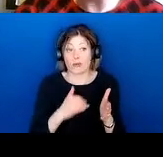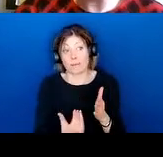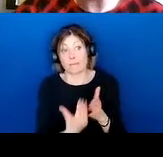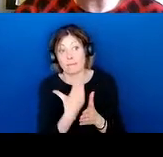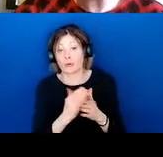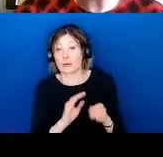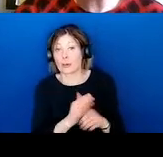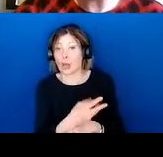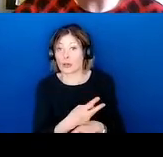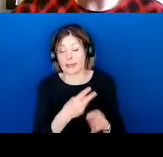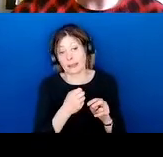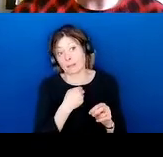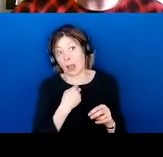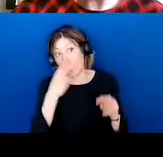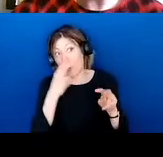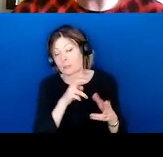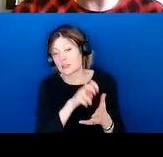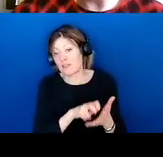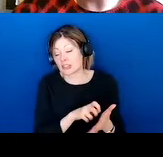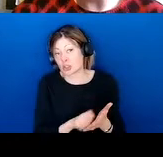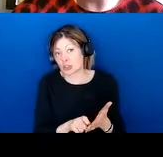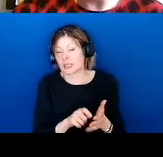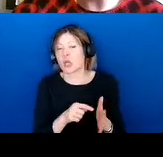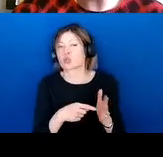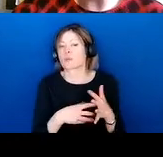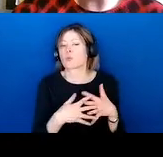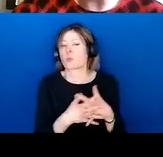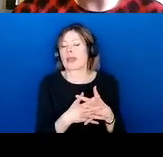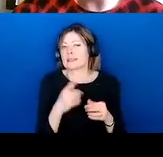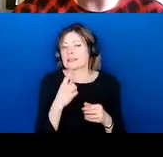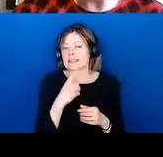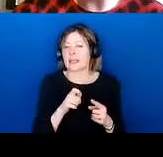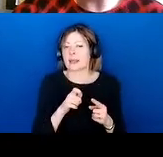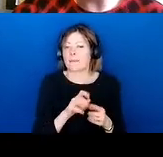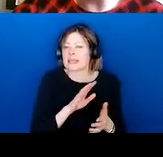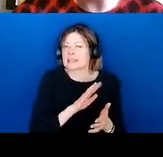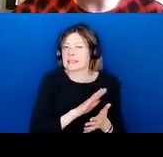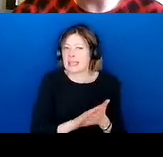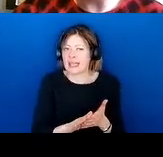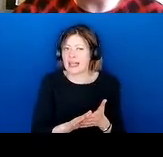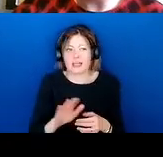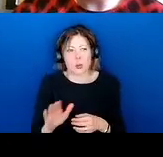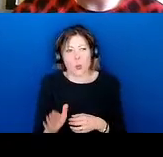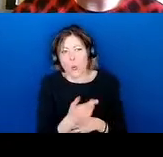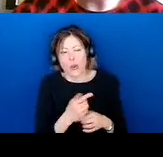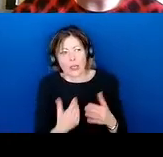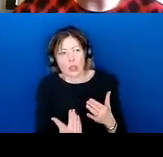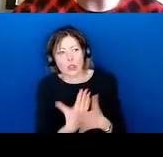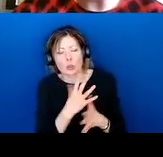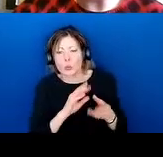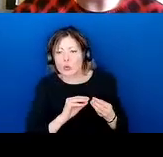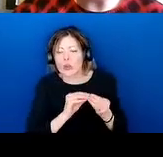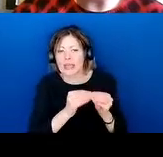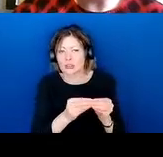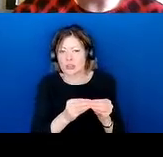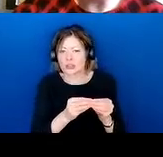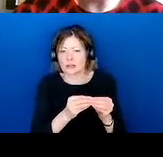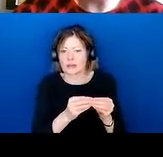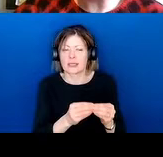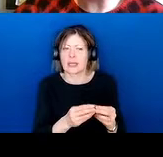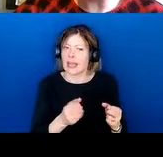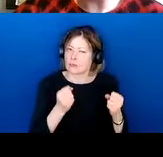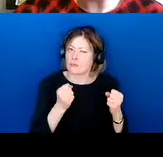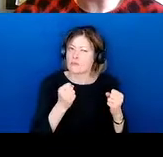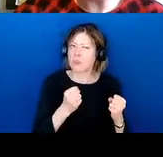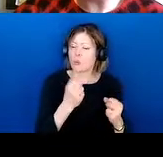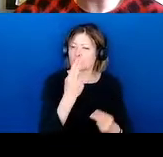He said, "But Painshill is all a new creation, and a boldness of design